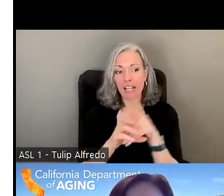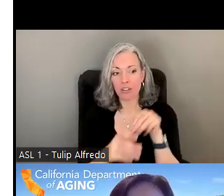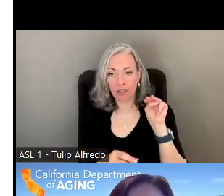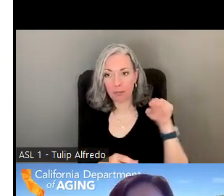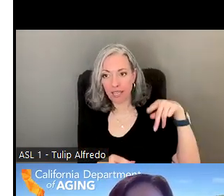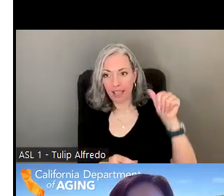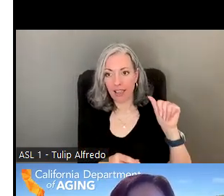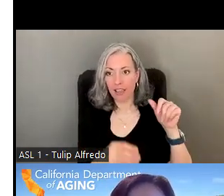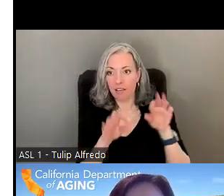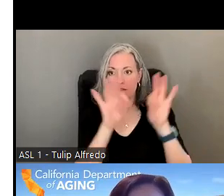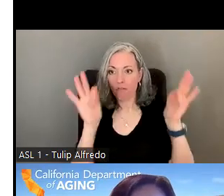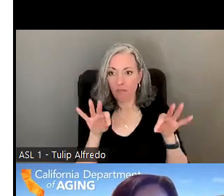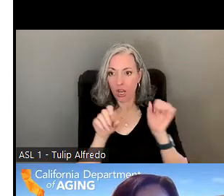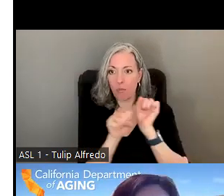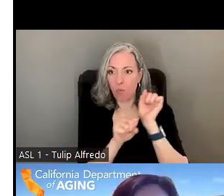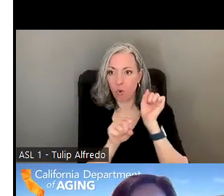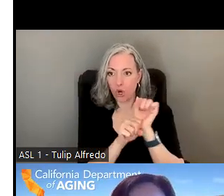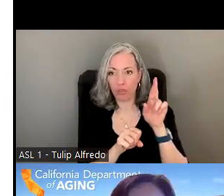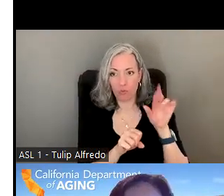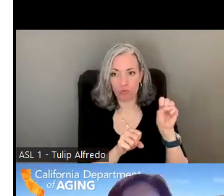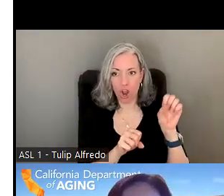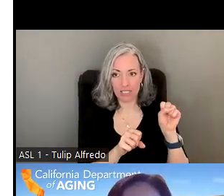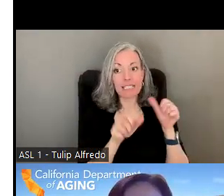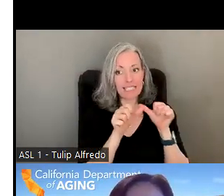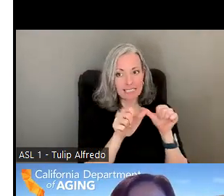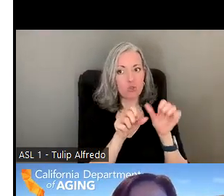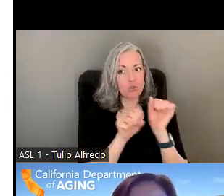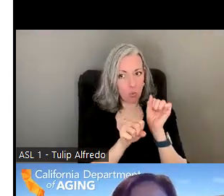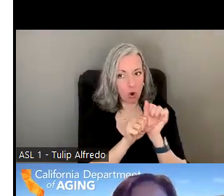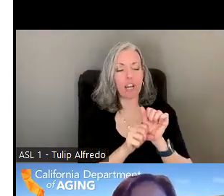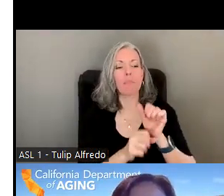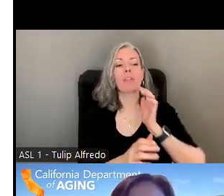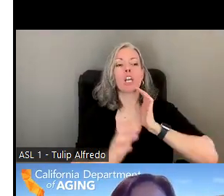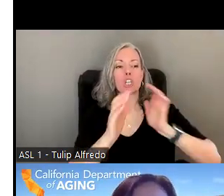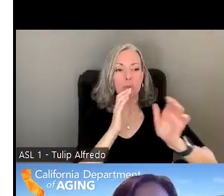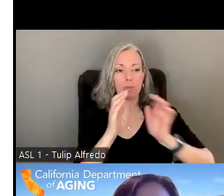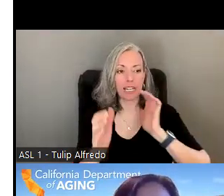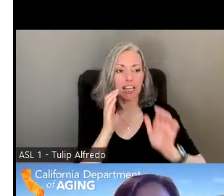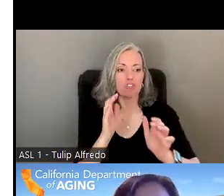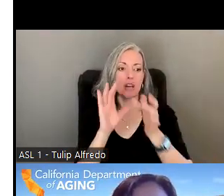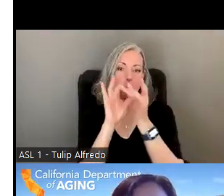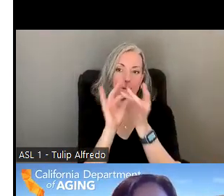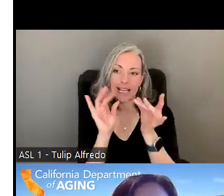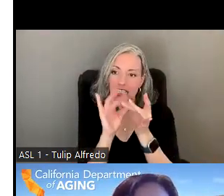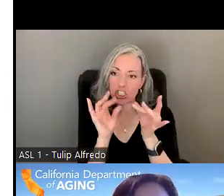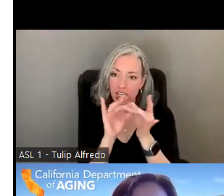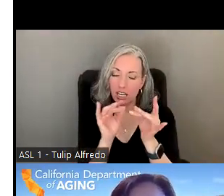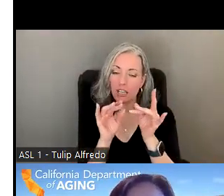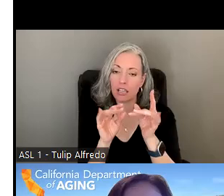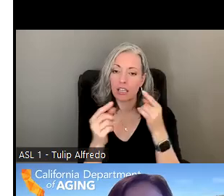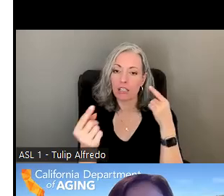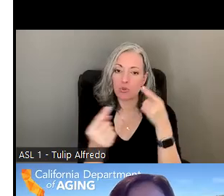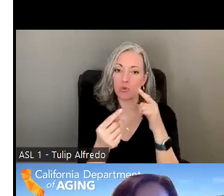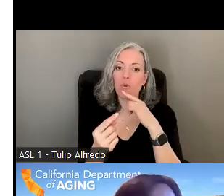framework that Ross continues to work on, communication and messaging that would extend to older adults,